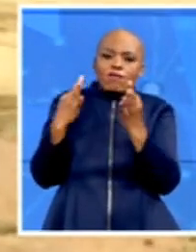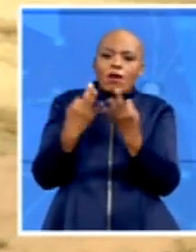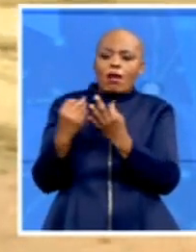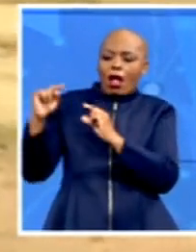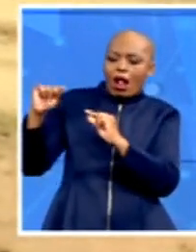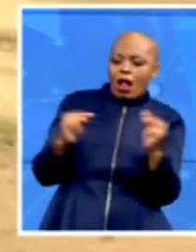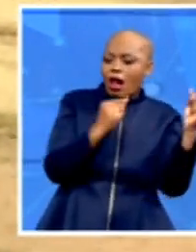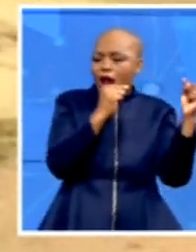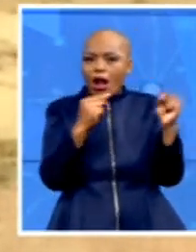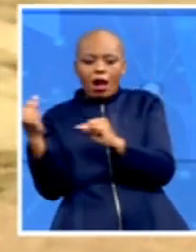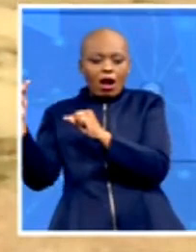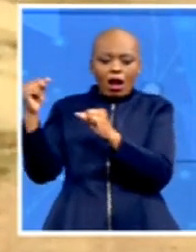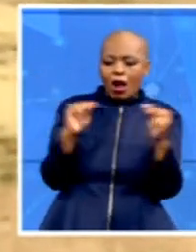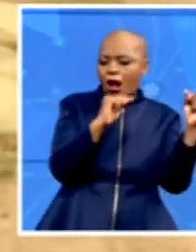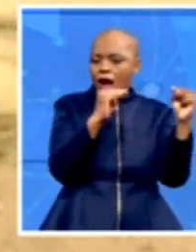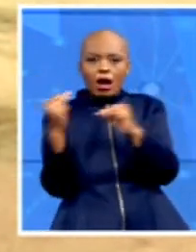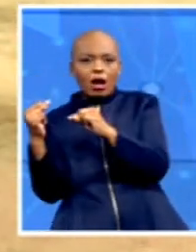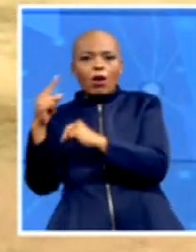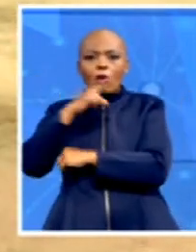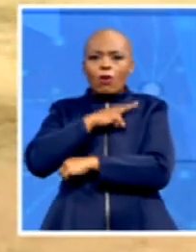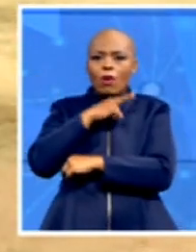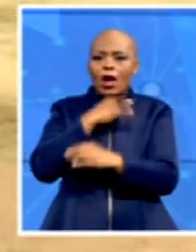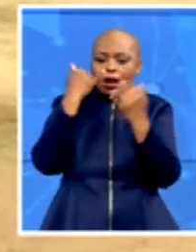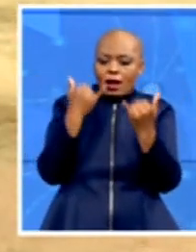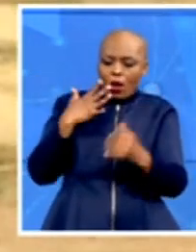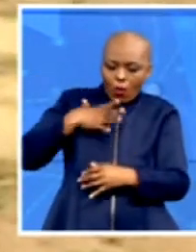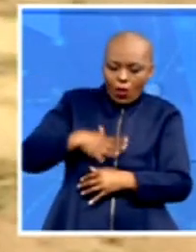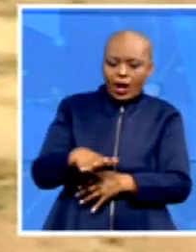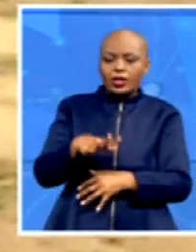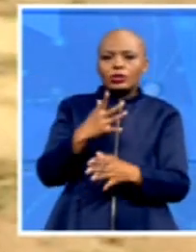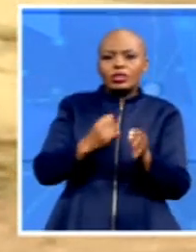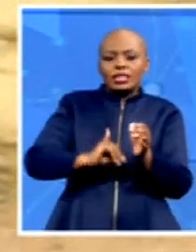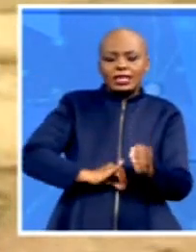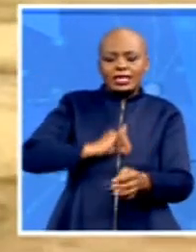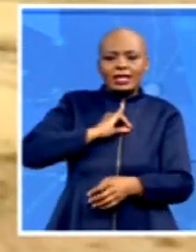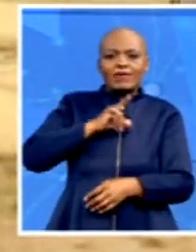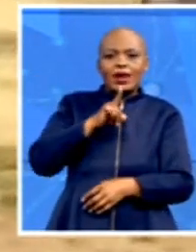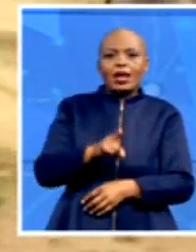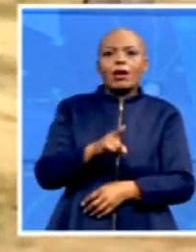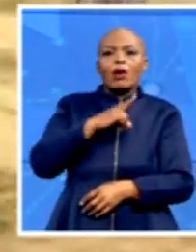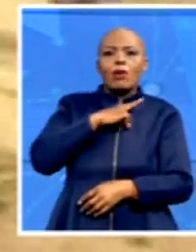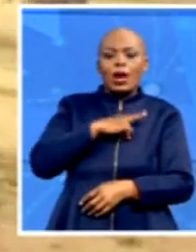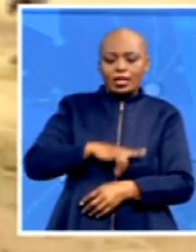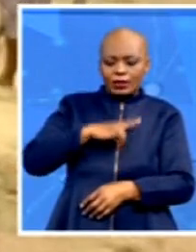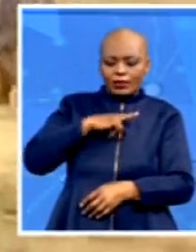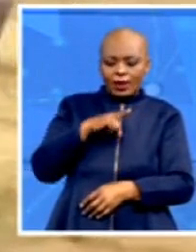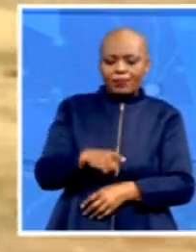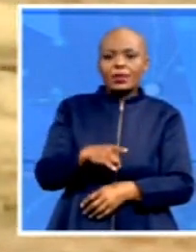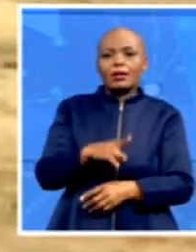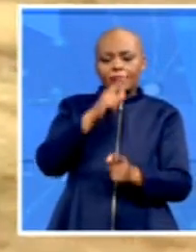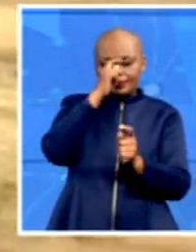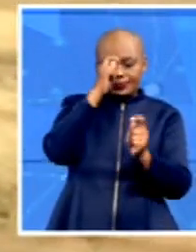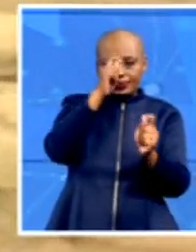is known to be dignified. So he says that the application was putting the royal family in bad light. What